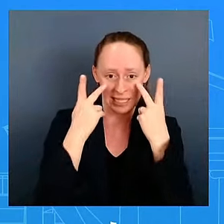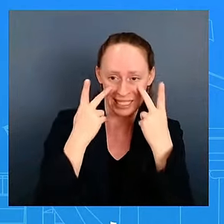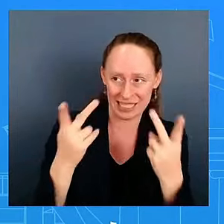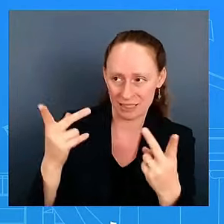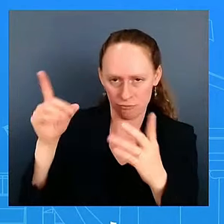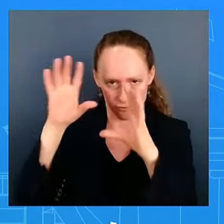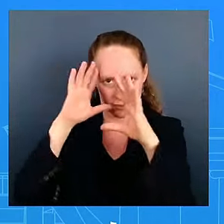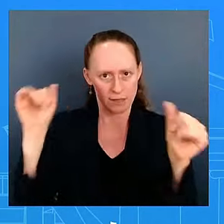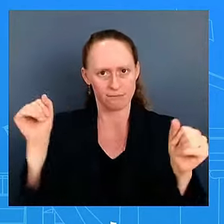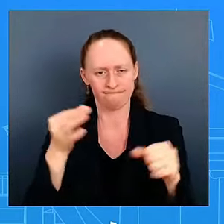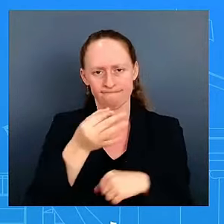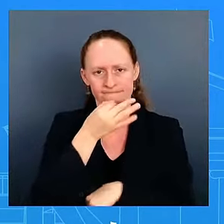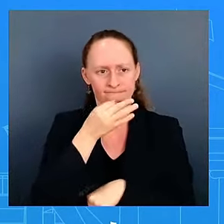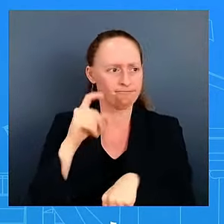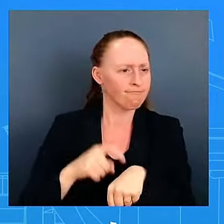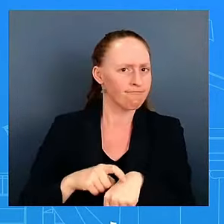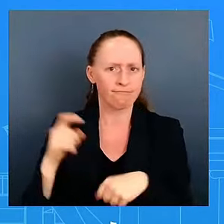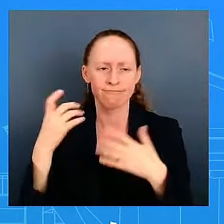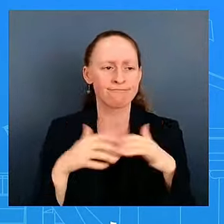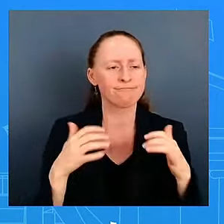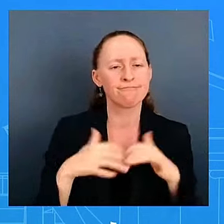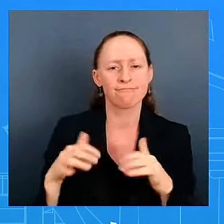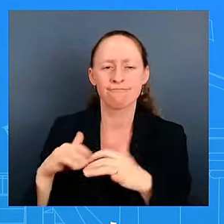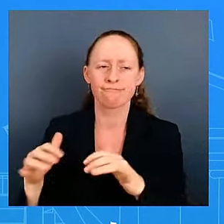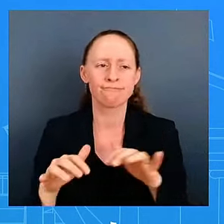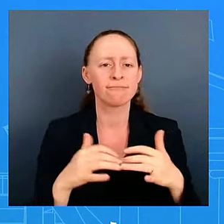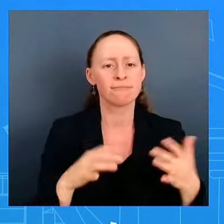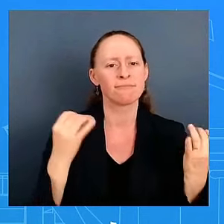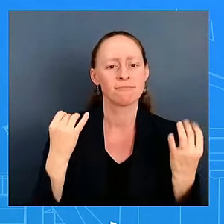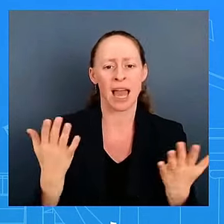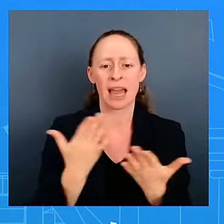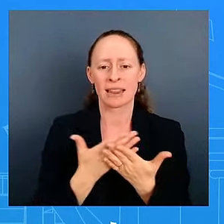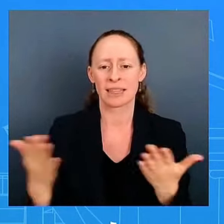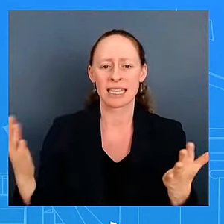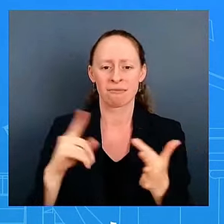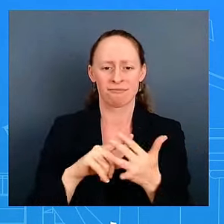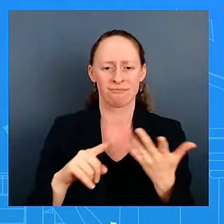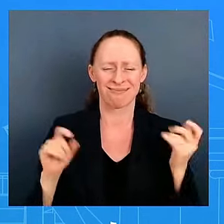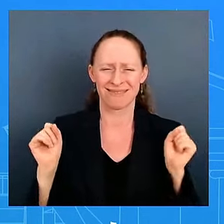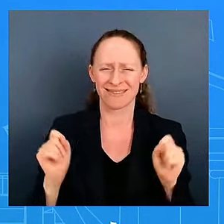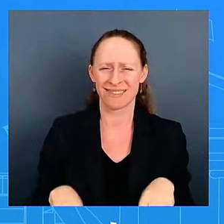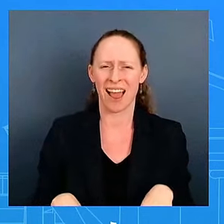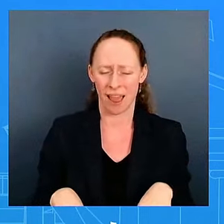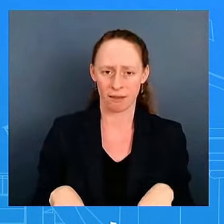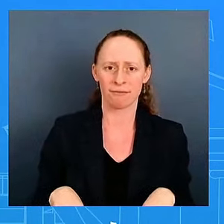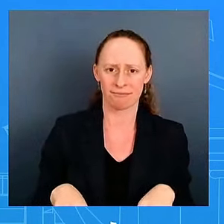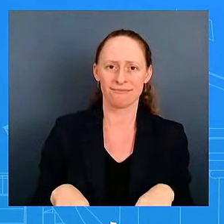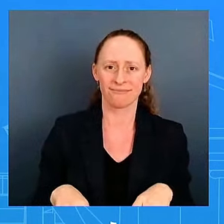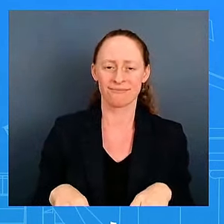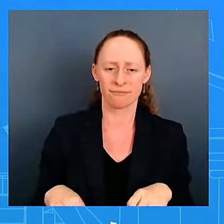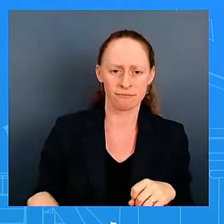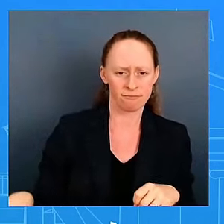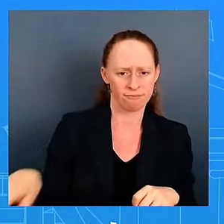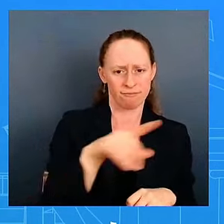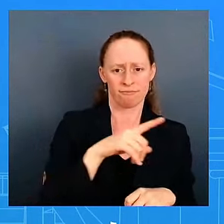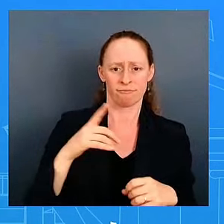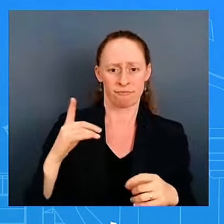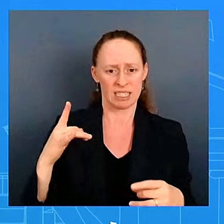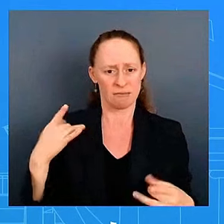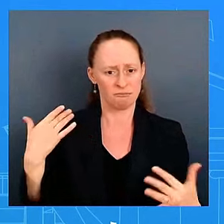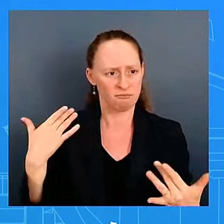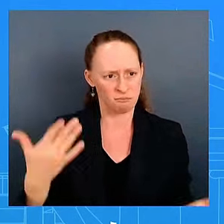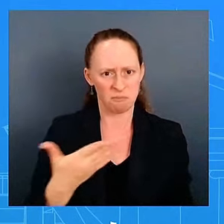NATO and the president's leadership and how we've been able to strengthen NATO, make sure that we invigorate the NATO alliance,